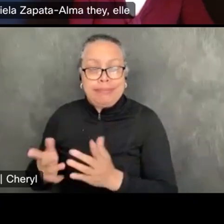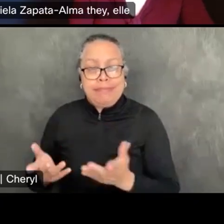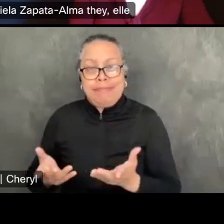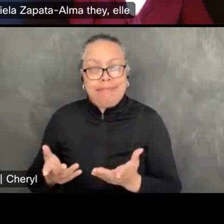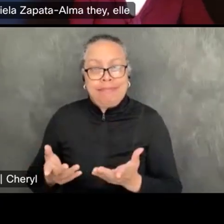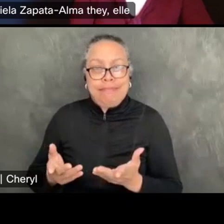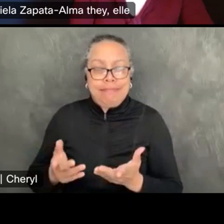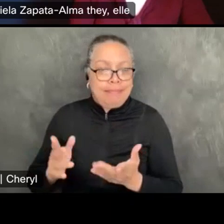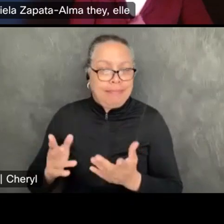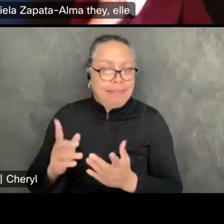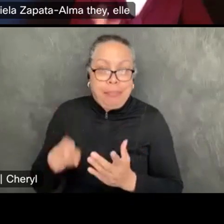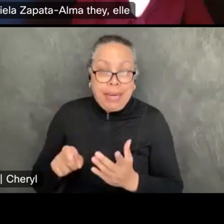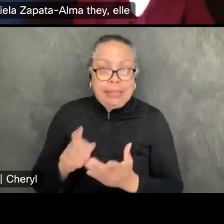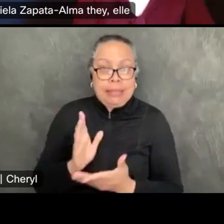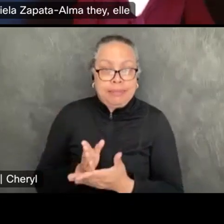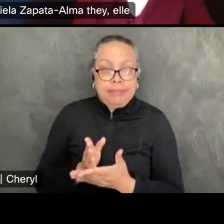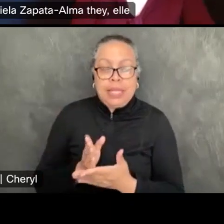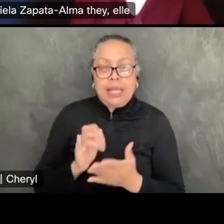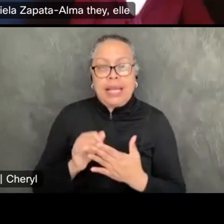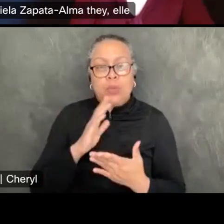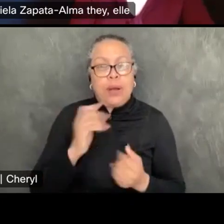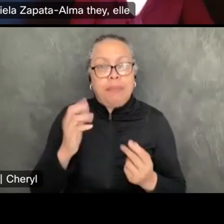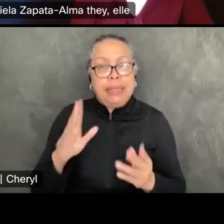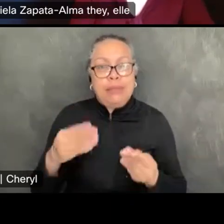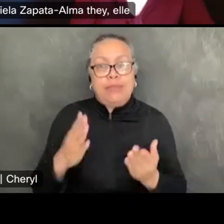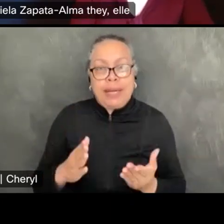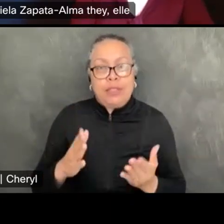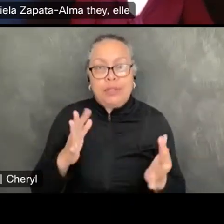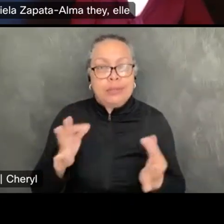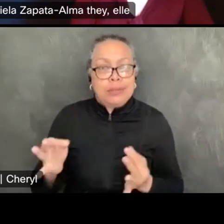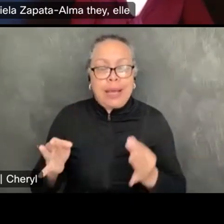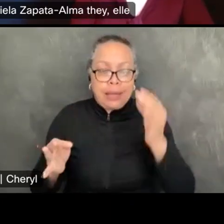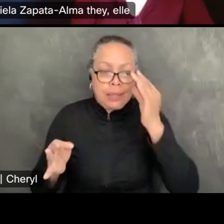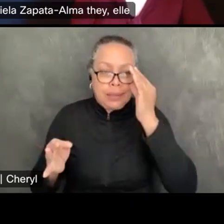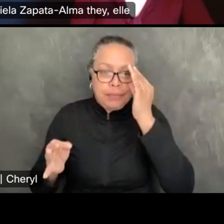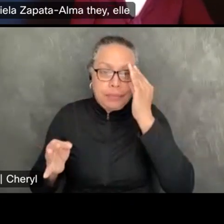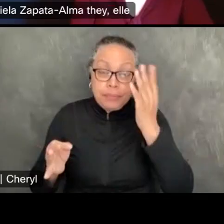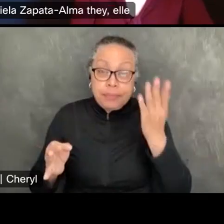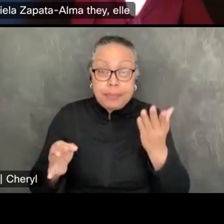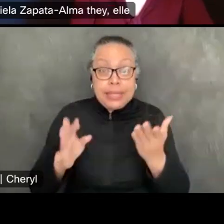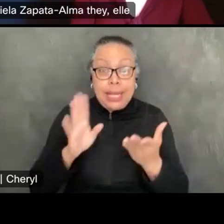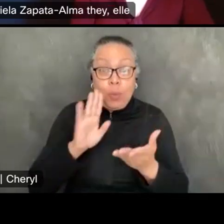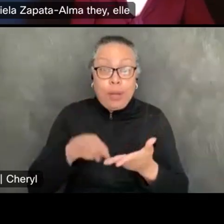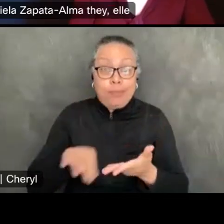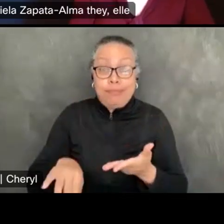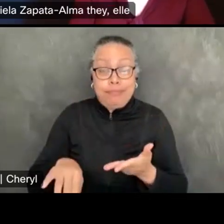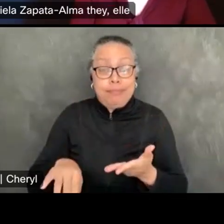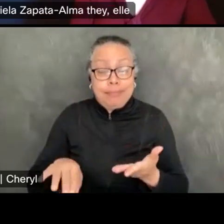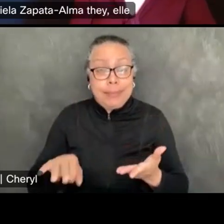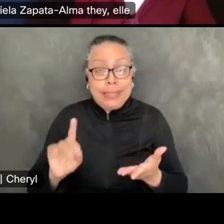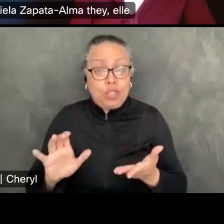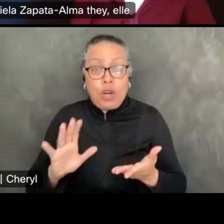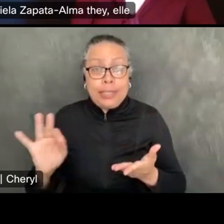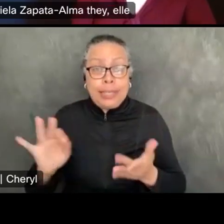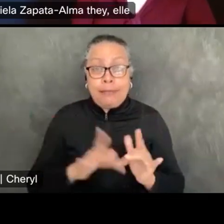reason, many providers have just automatic um, involuntary discharges if people miss. And so,